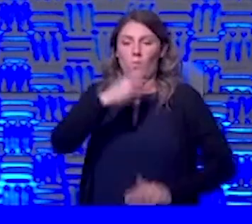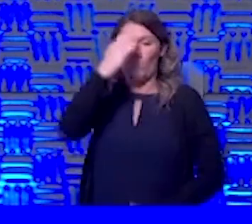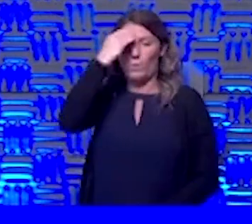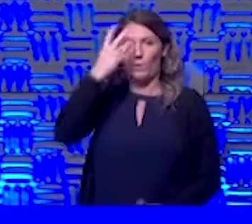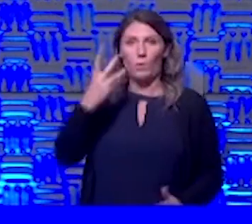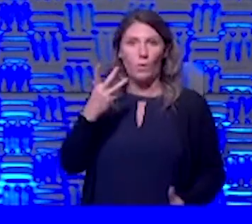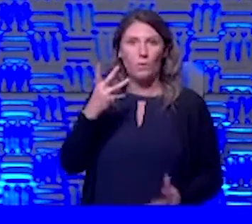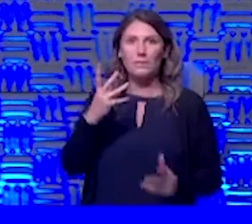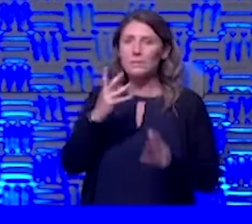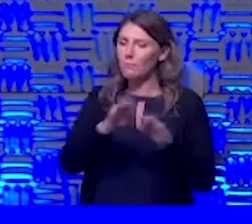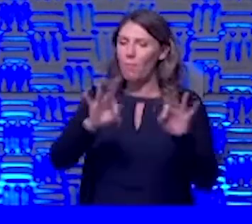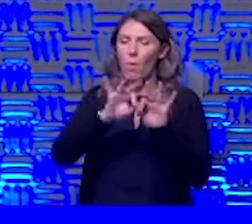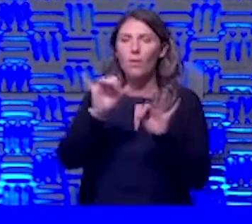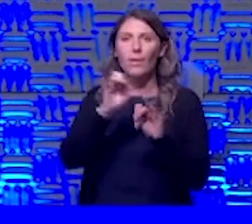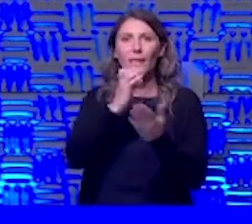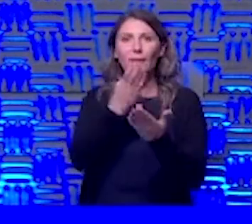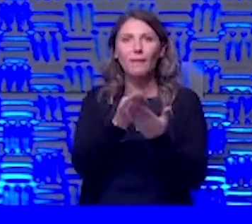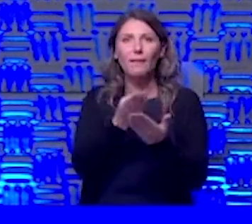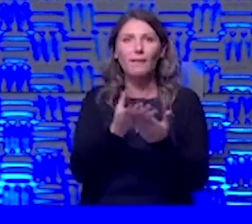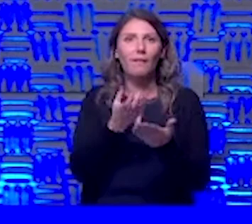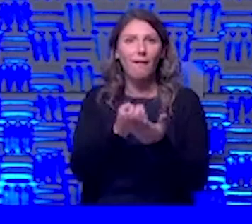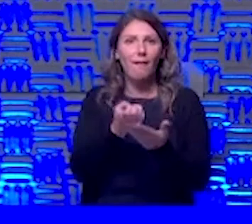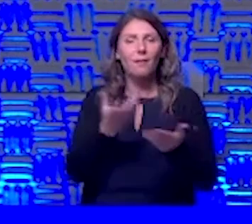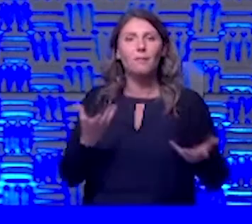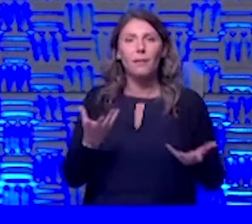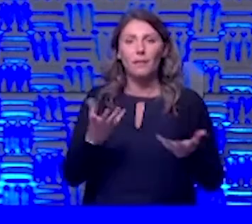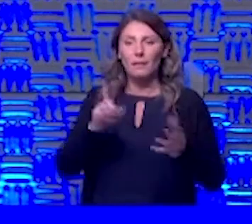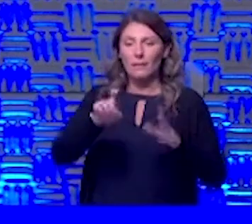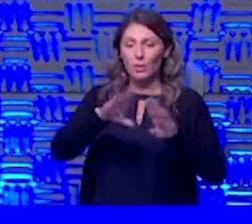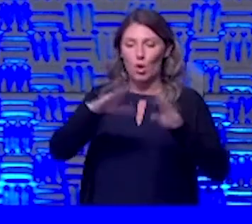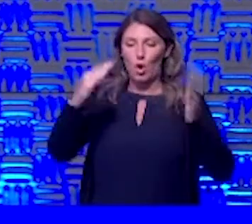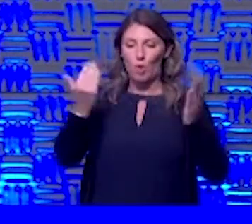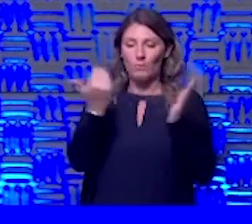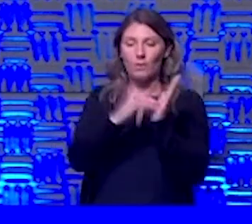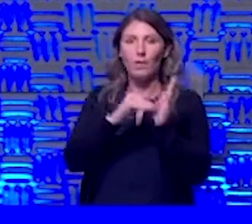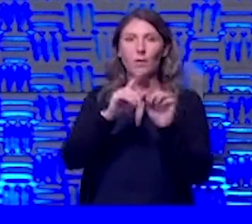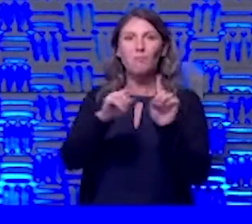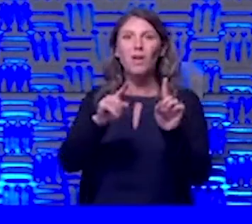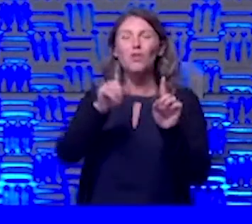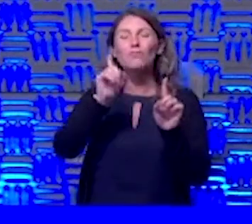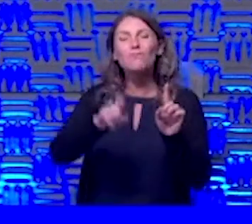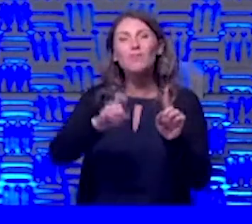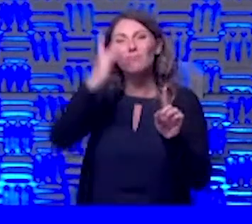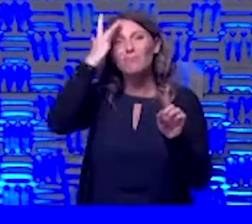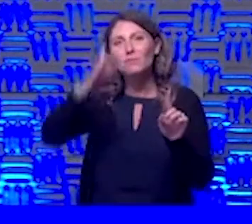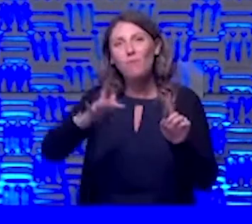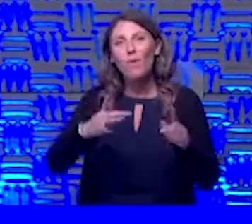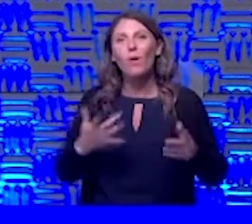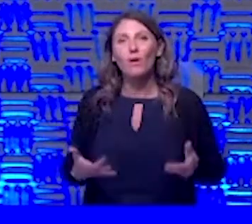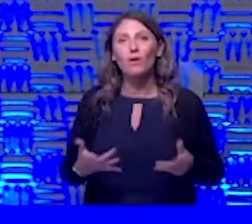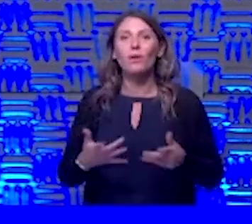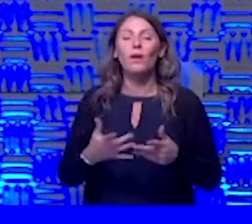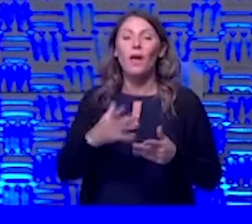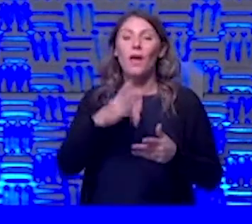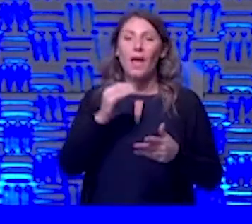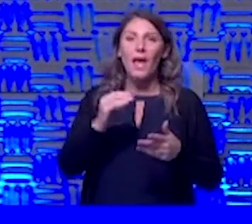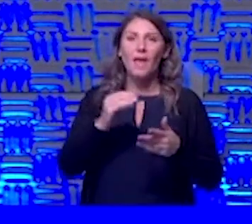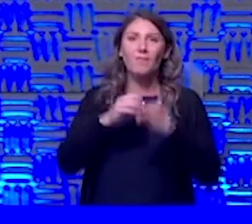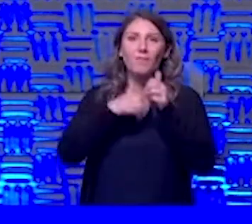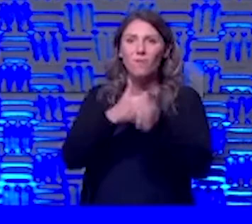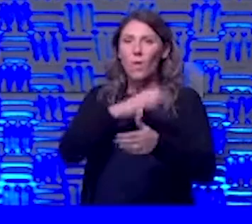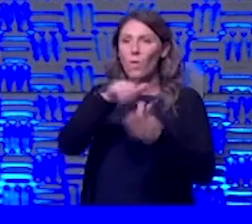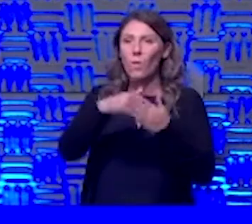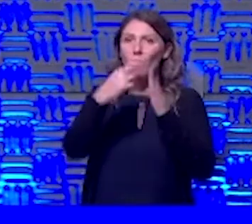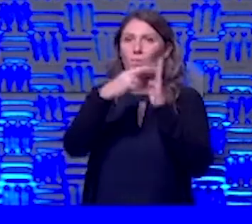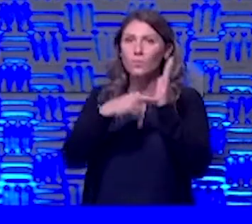just like the economy. We need to get back to the economy. We need to open up, but there has to be thoughtful ways of doing that. And it has to go on the pillars that we've